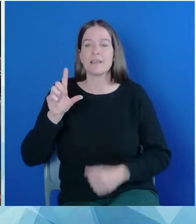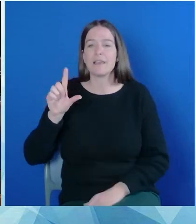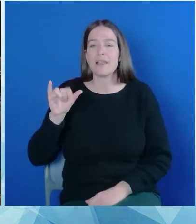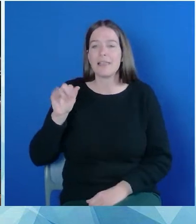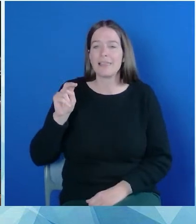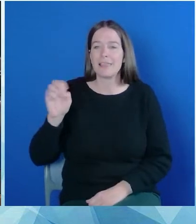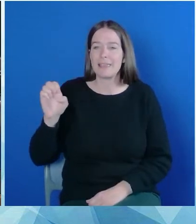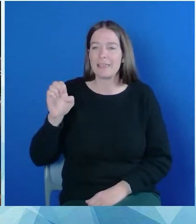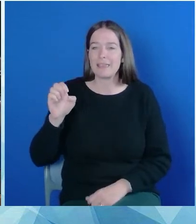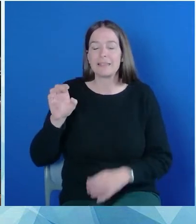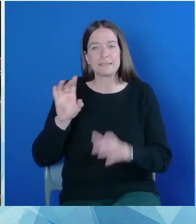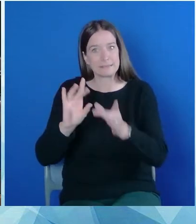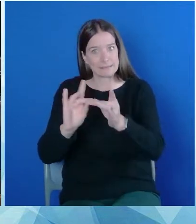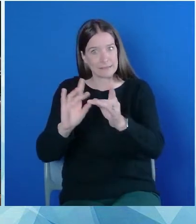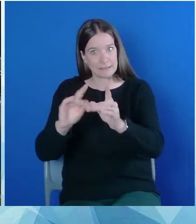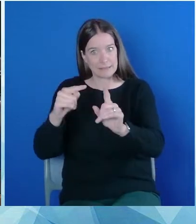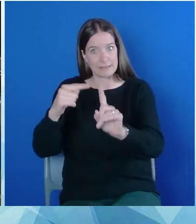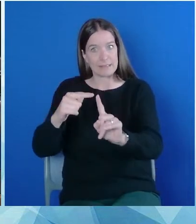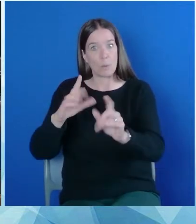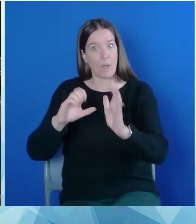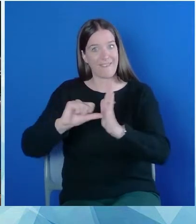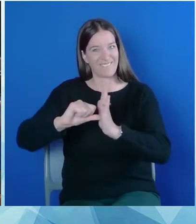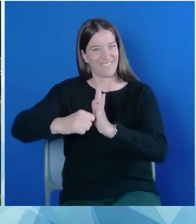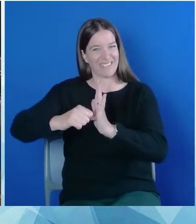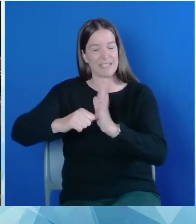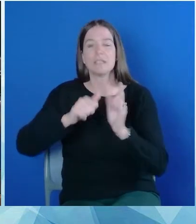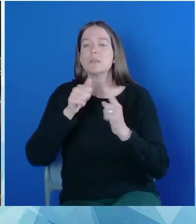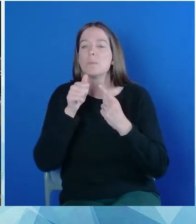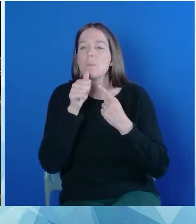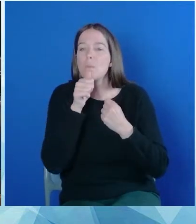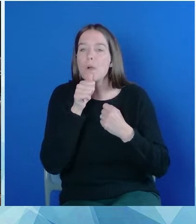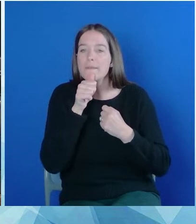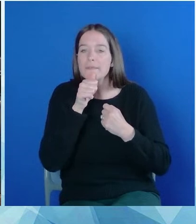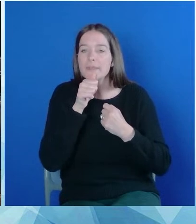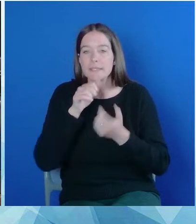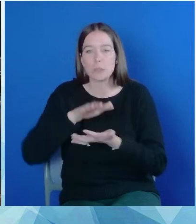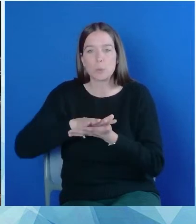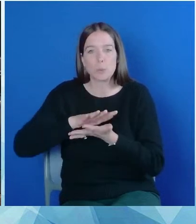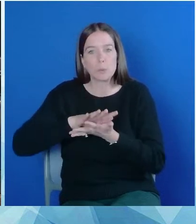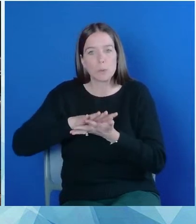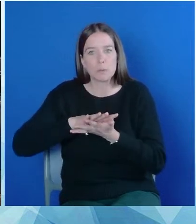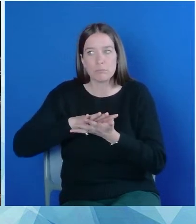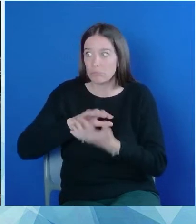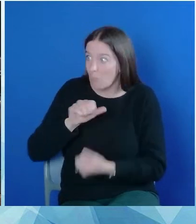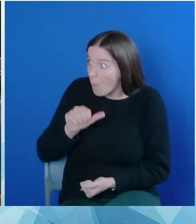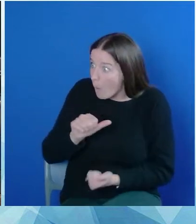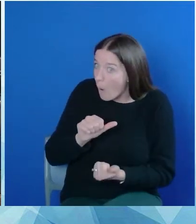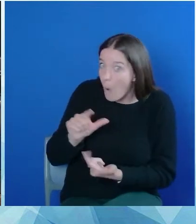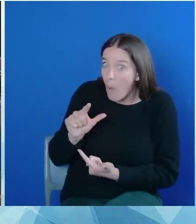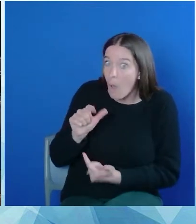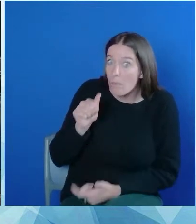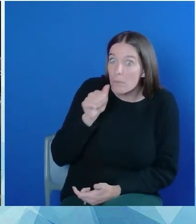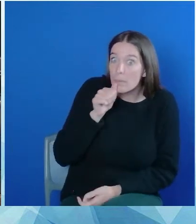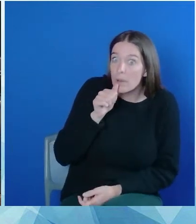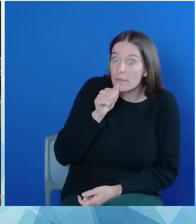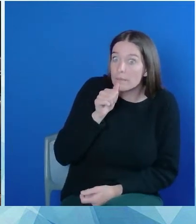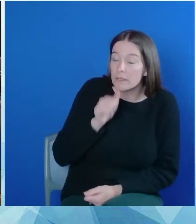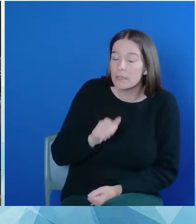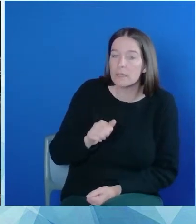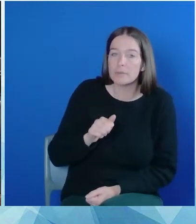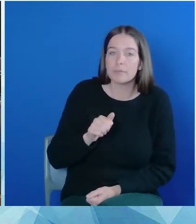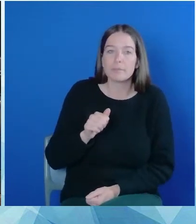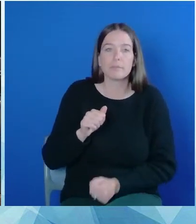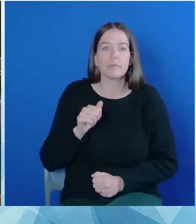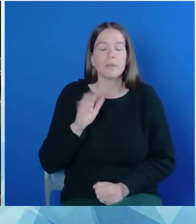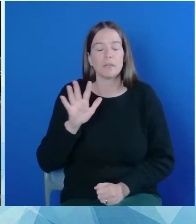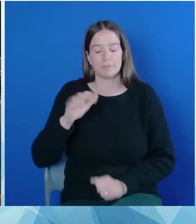they're private. Yes. They're also, I'm sorry. All of them are private? They are, children